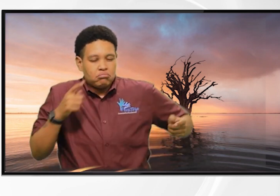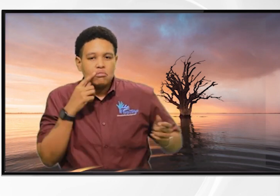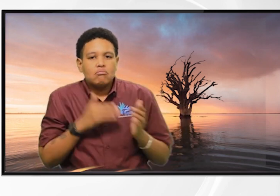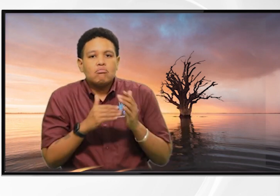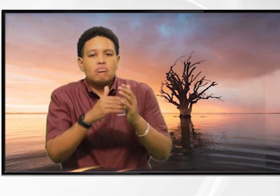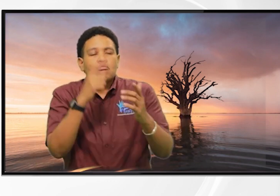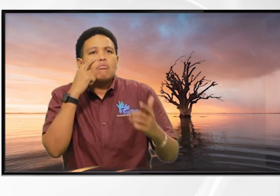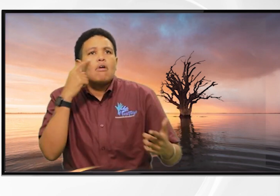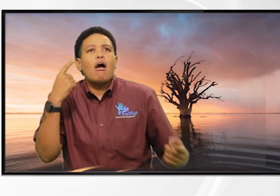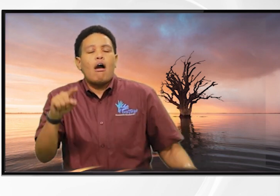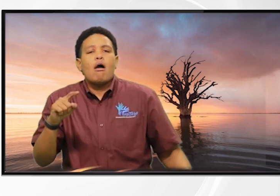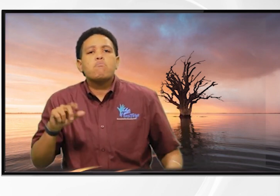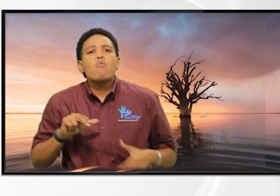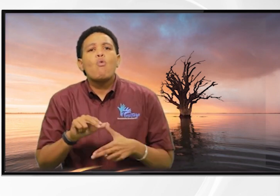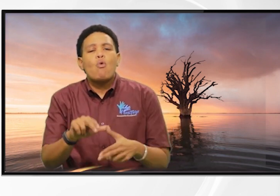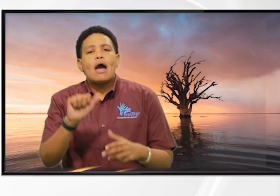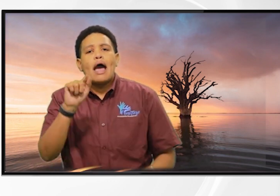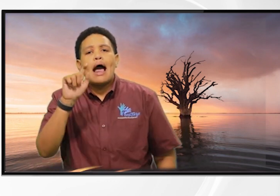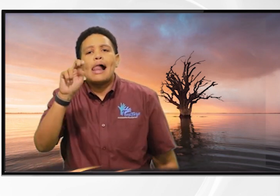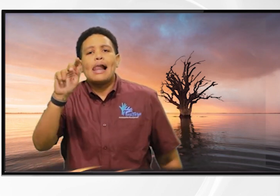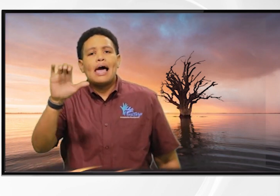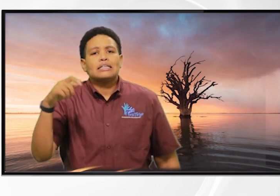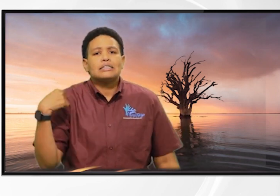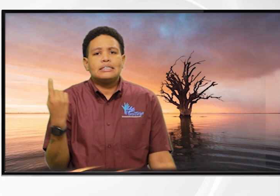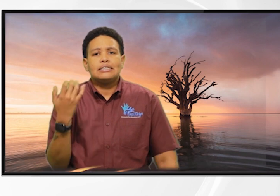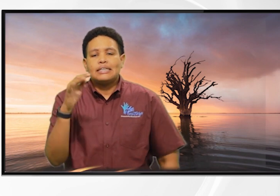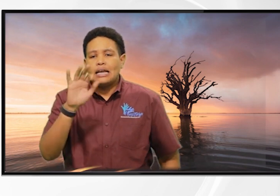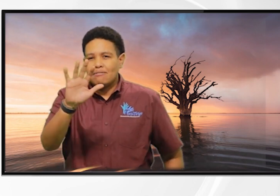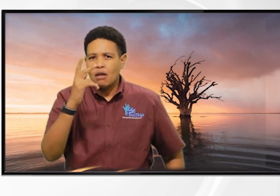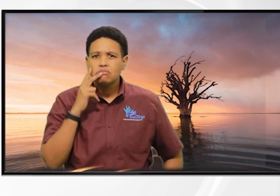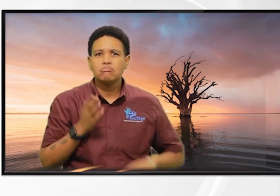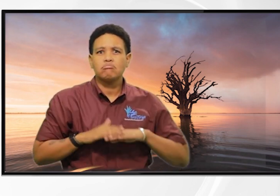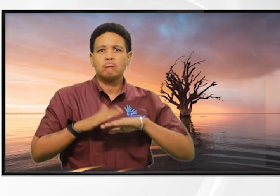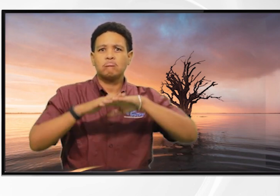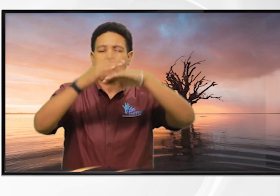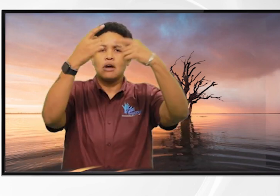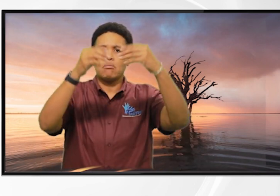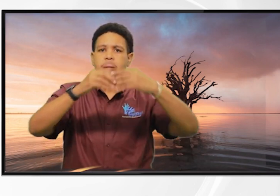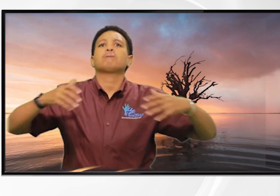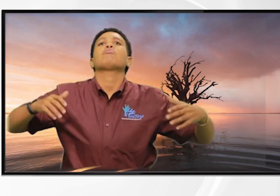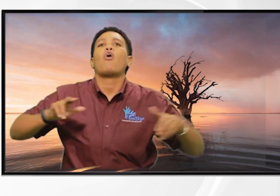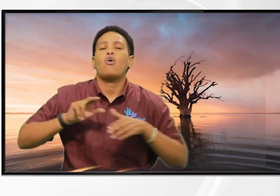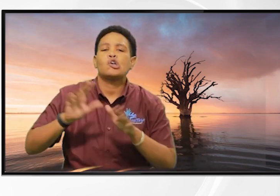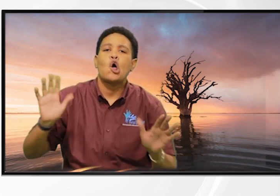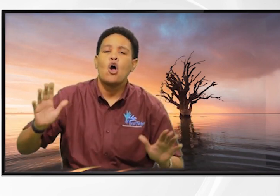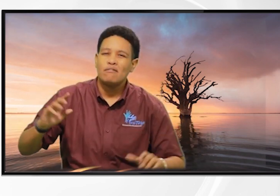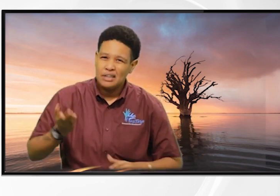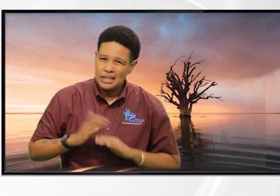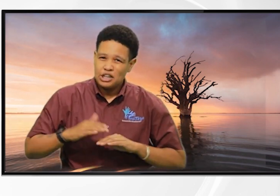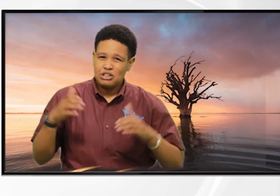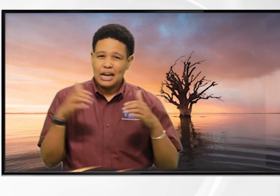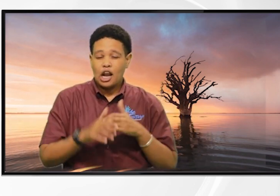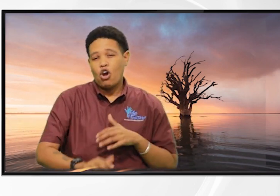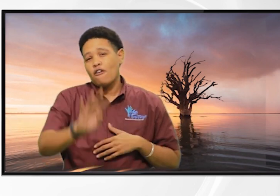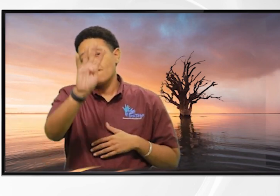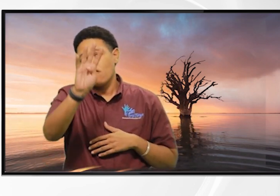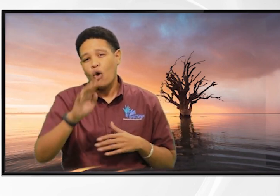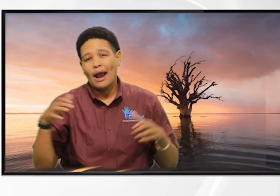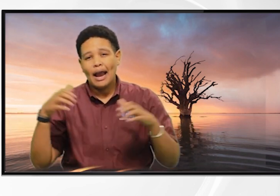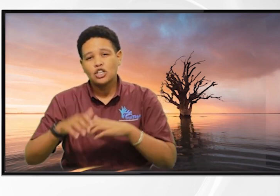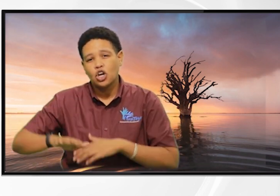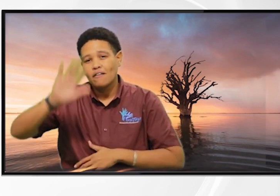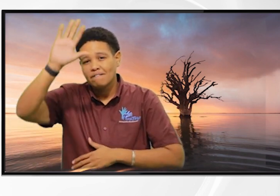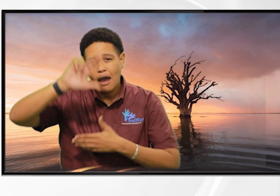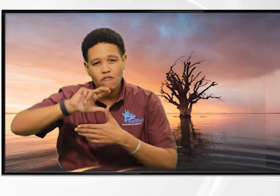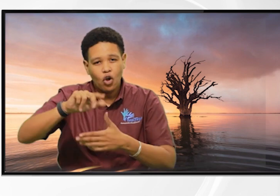and duration of Atlantic hurricanes since 1995. increase in Category 4 and Category